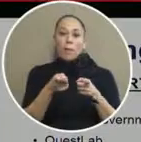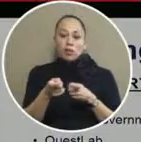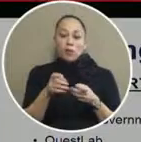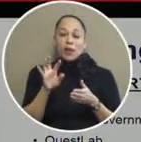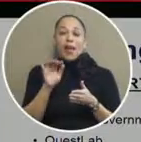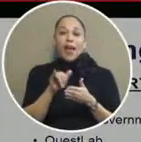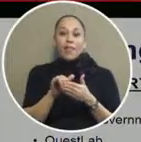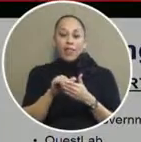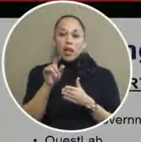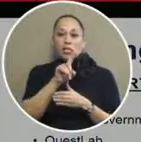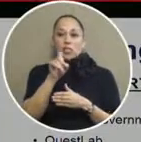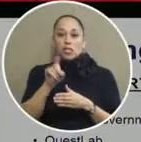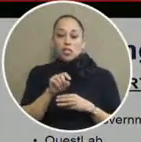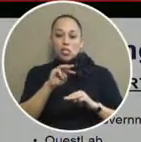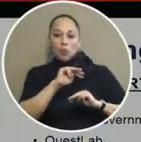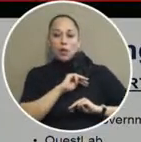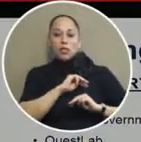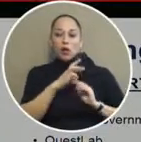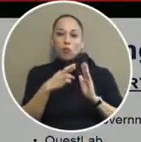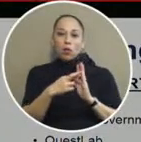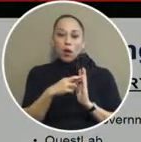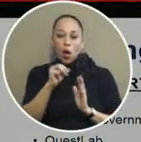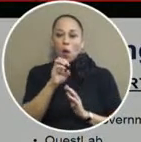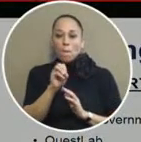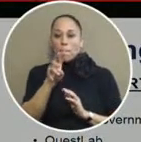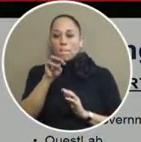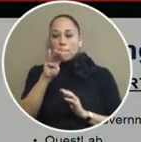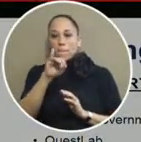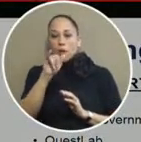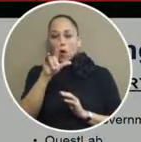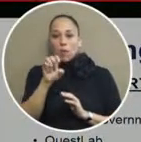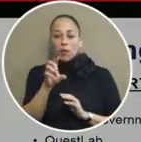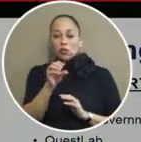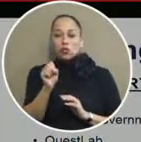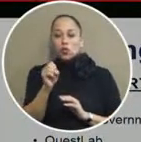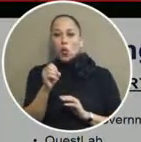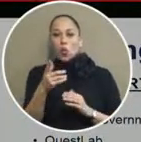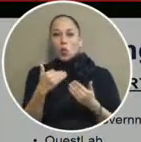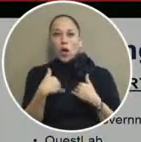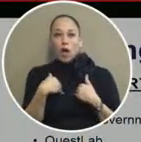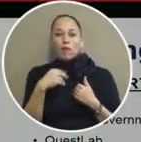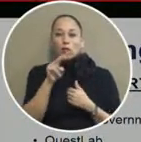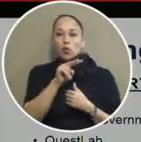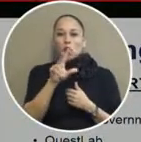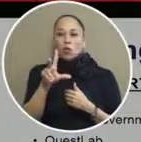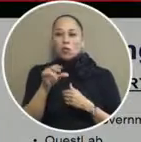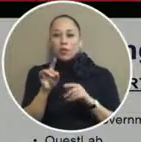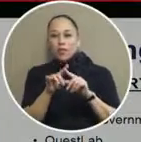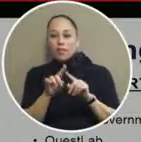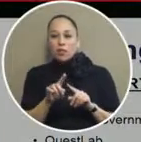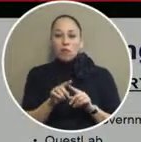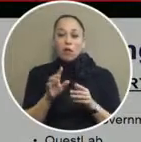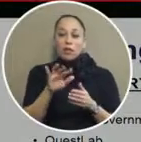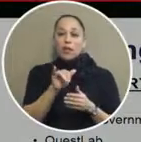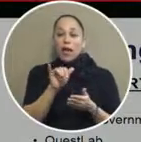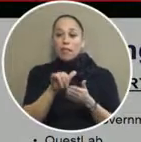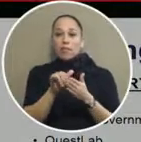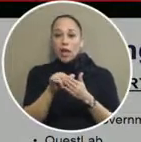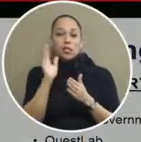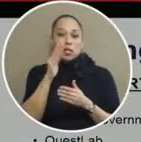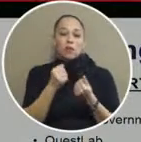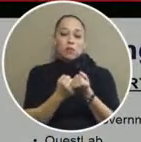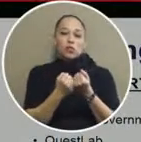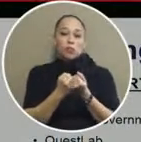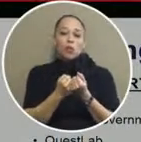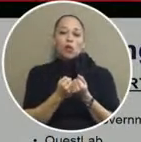this is the Texas Military Department of Mobile Testing. So we have we've got two different attacks that are being supported